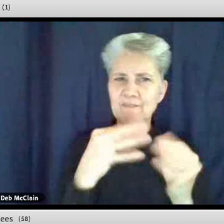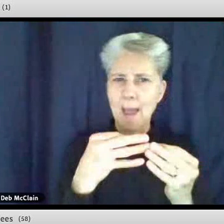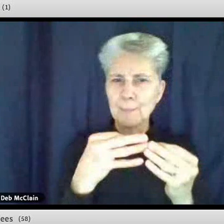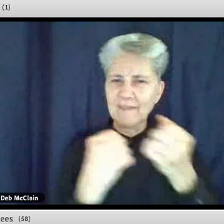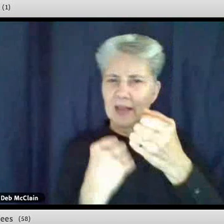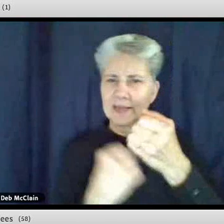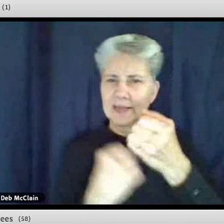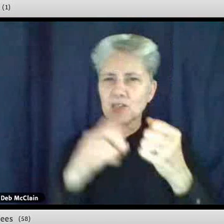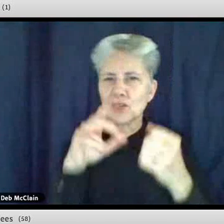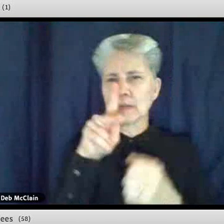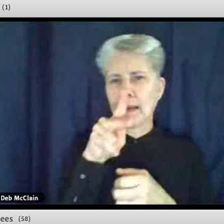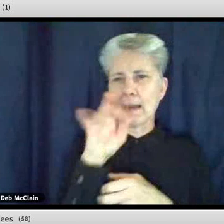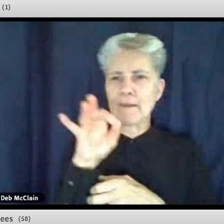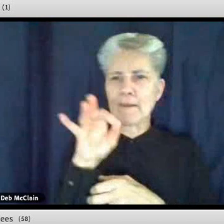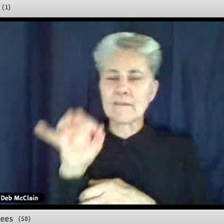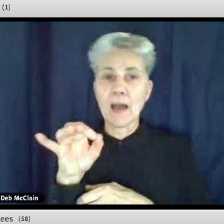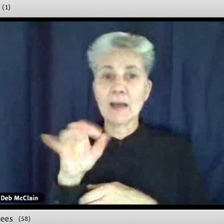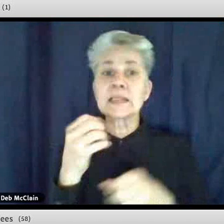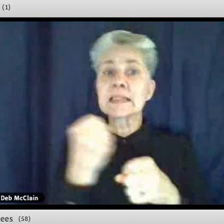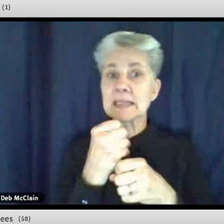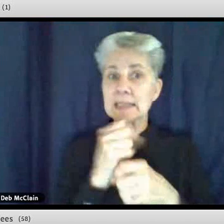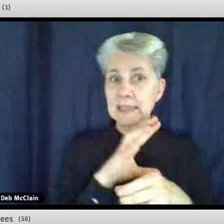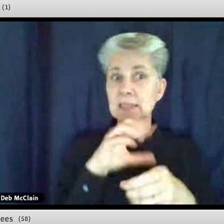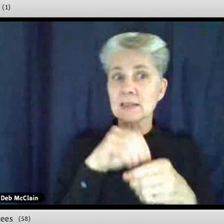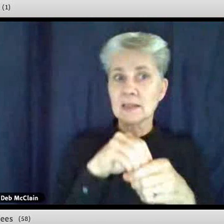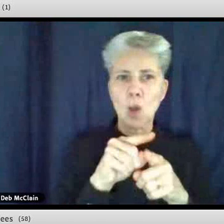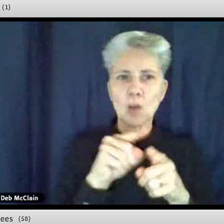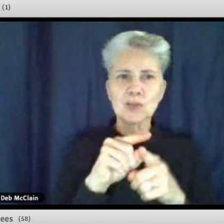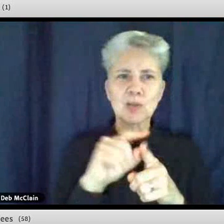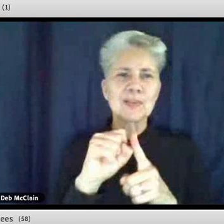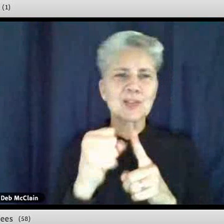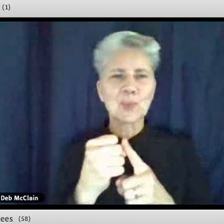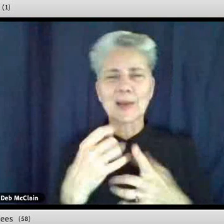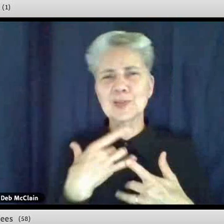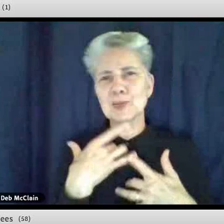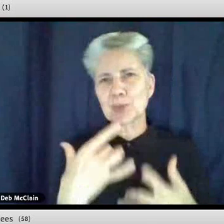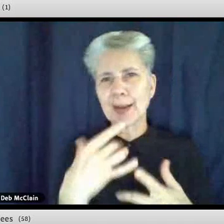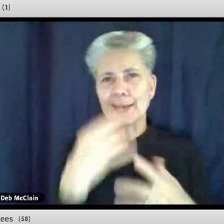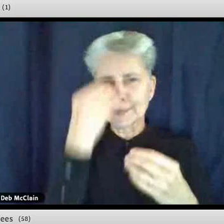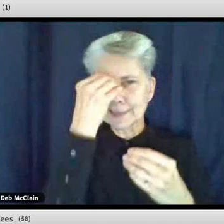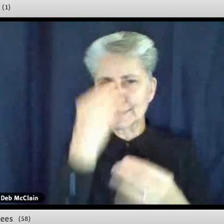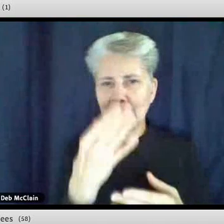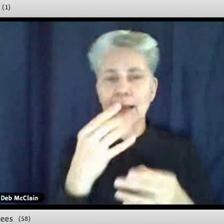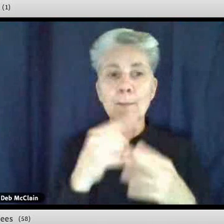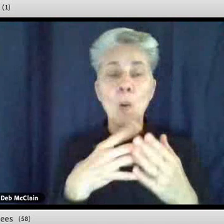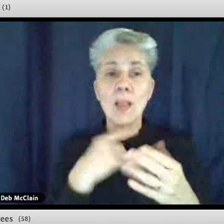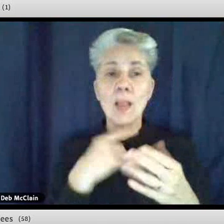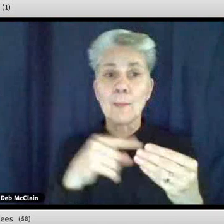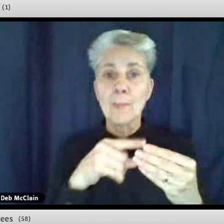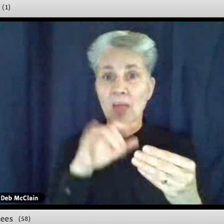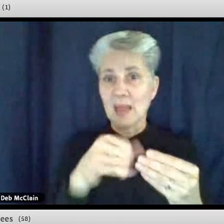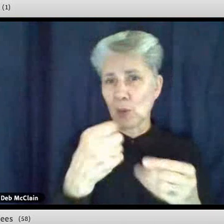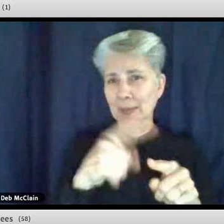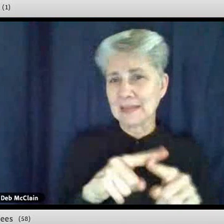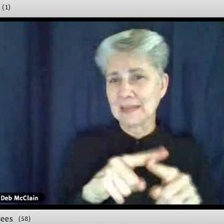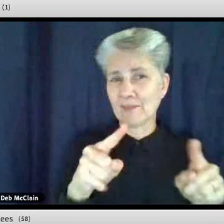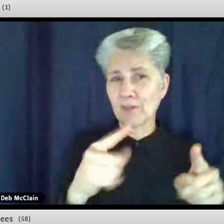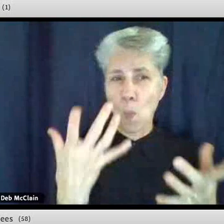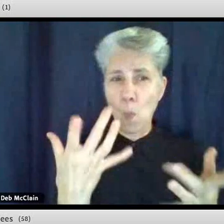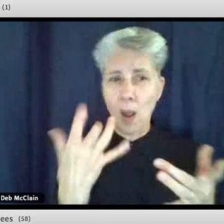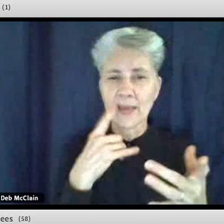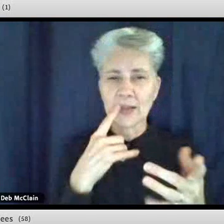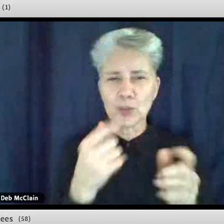Kaiser Family Foundation, and it gives some statistics as well, some cases and death trends data. But what I like about